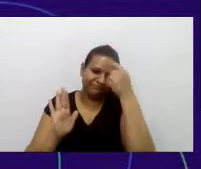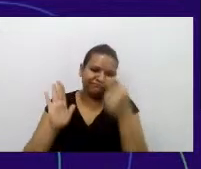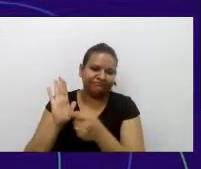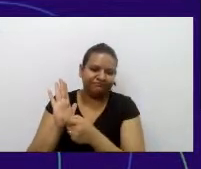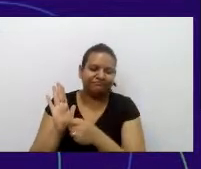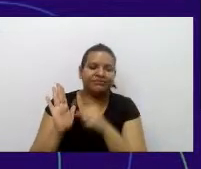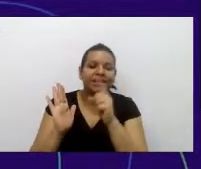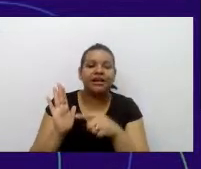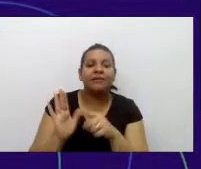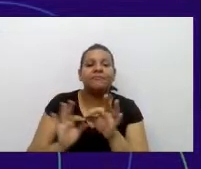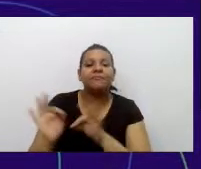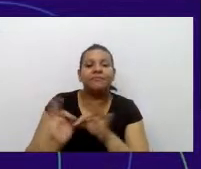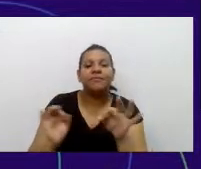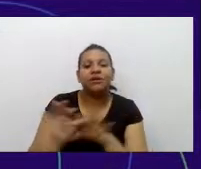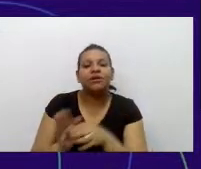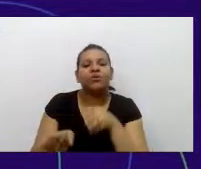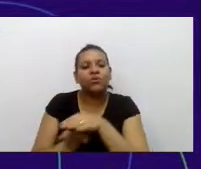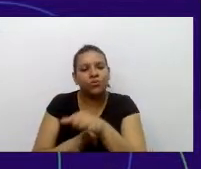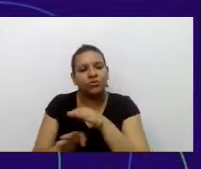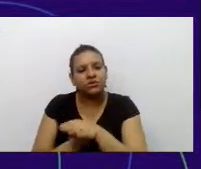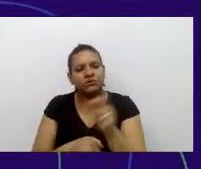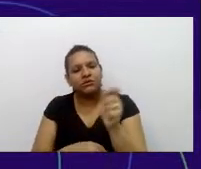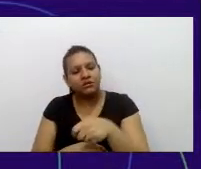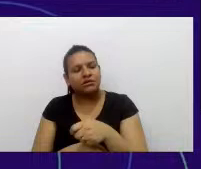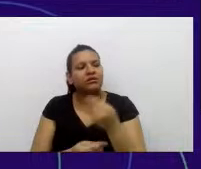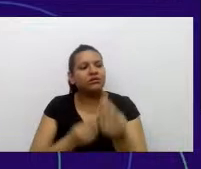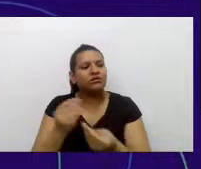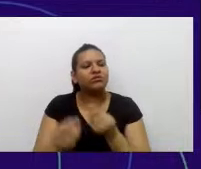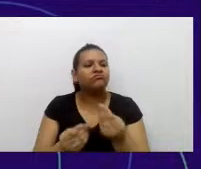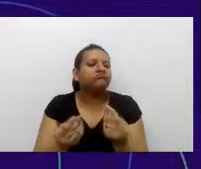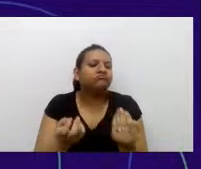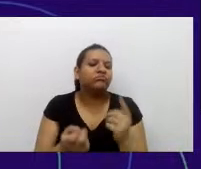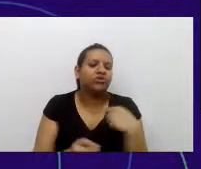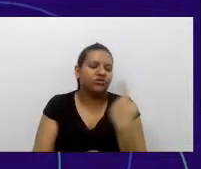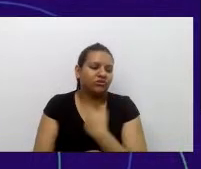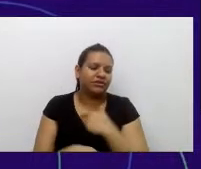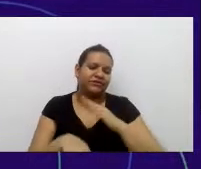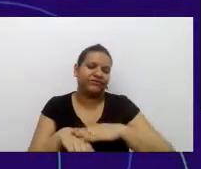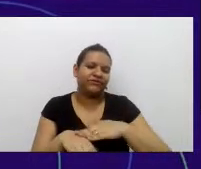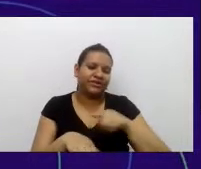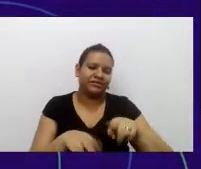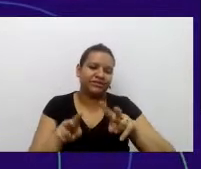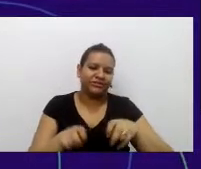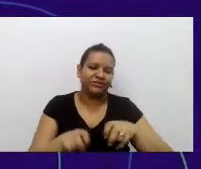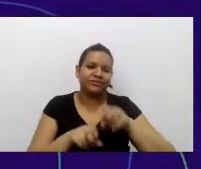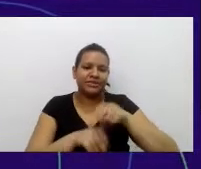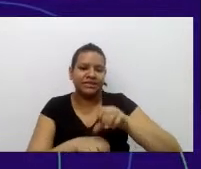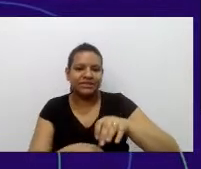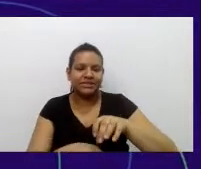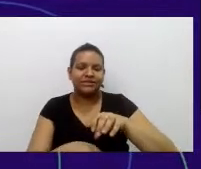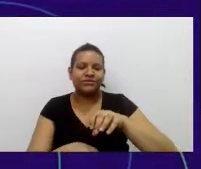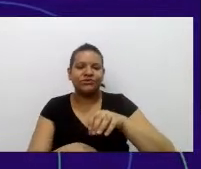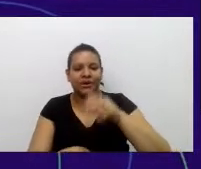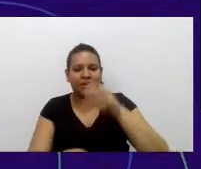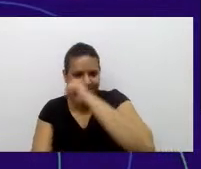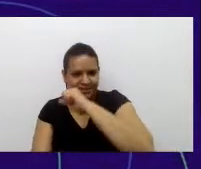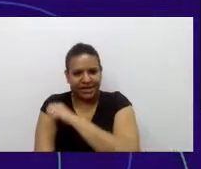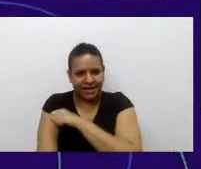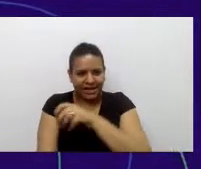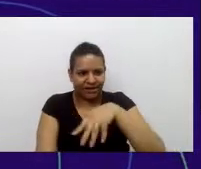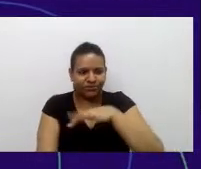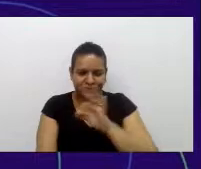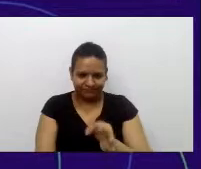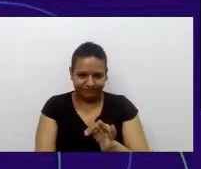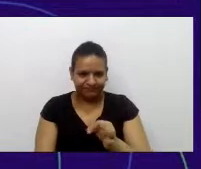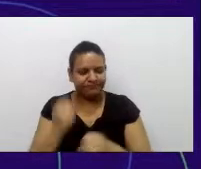how to do that in terms of our teaching and our students' learning, right? Another maybe aspect is that AI